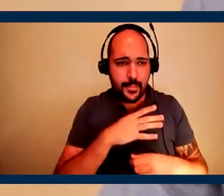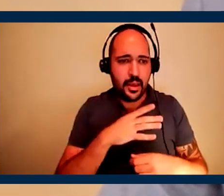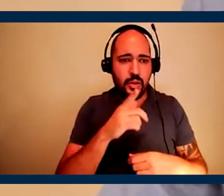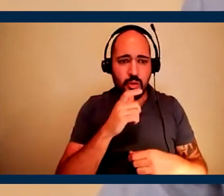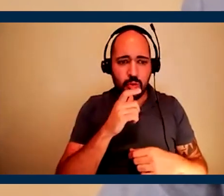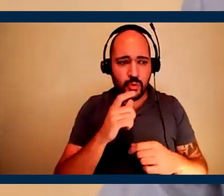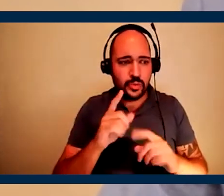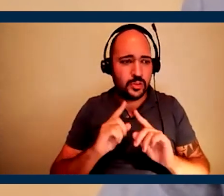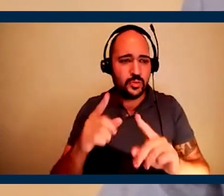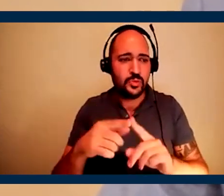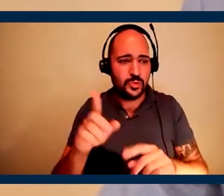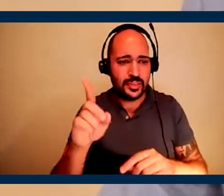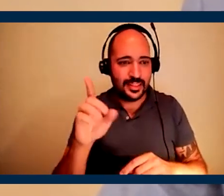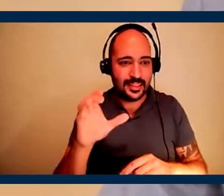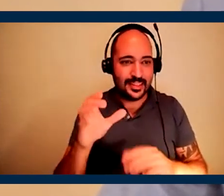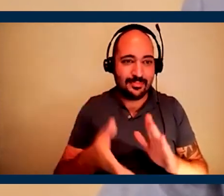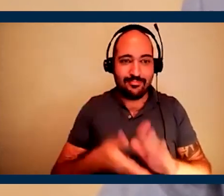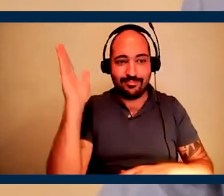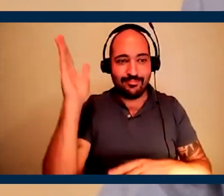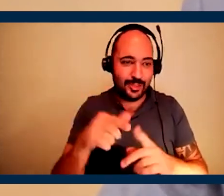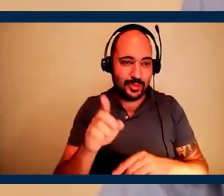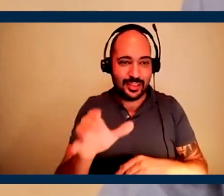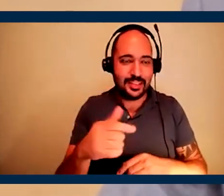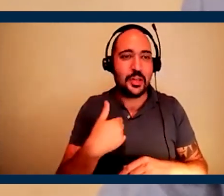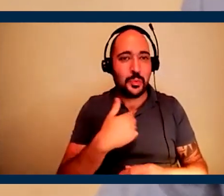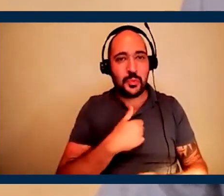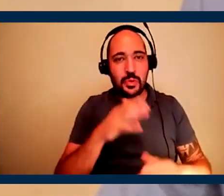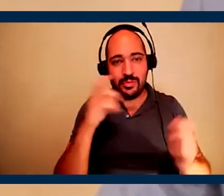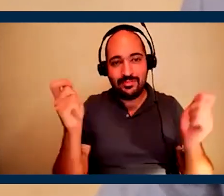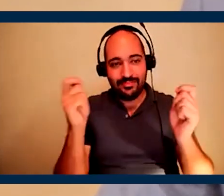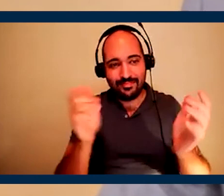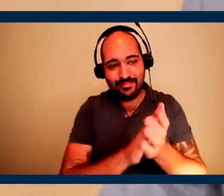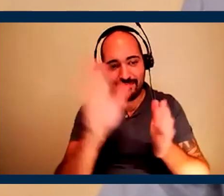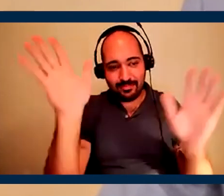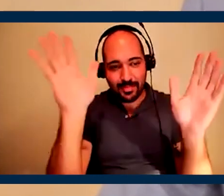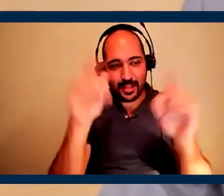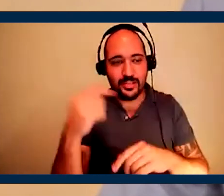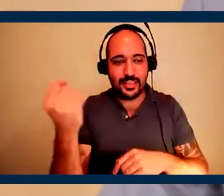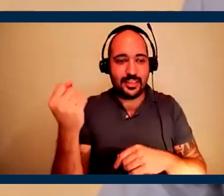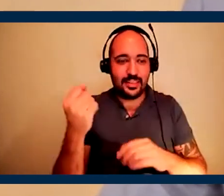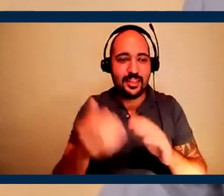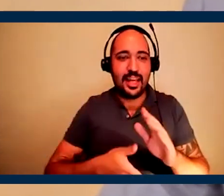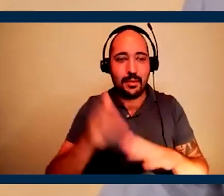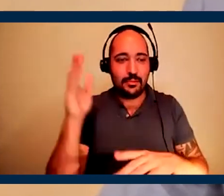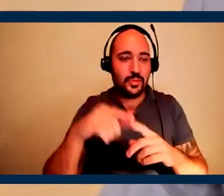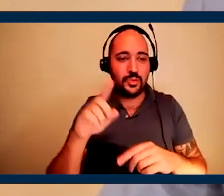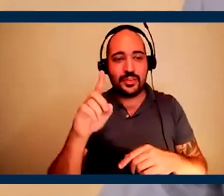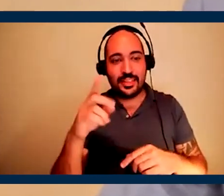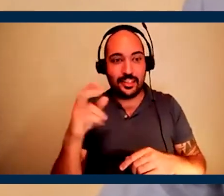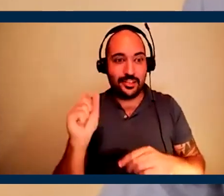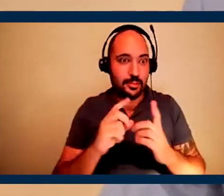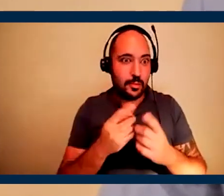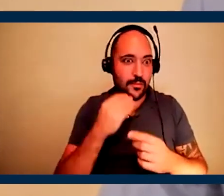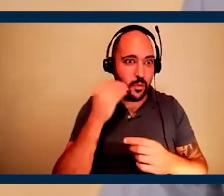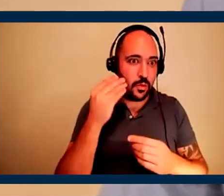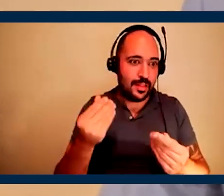to DC. We will see him off on Saturday as he heads to the Department of Homeland Security. So very proud of